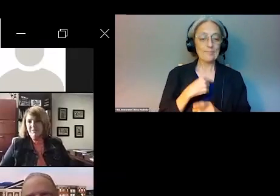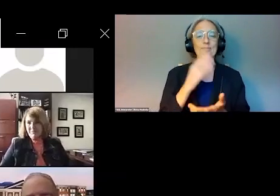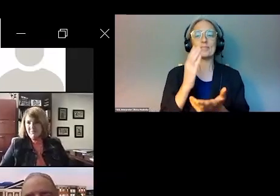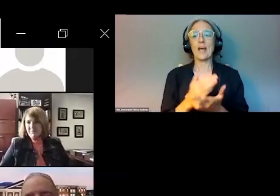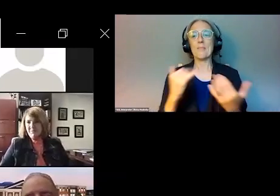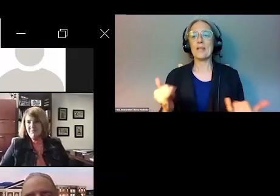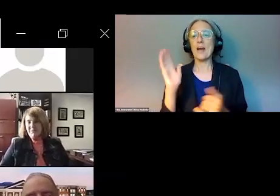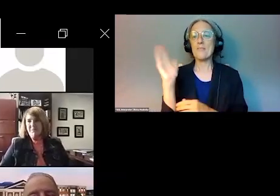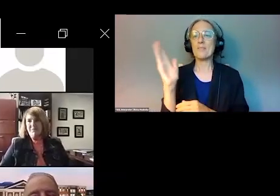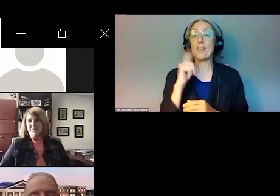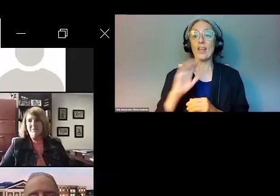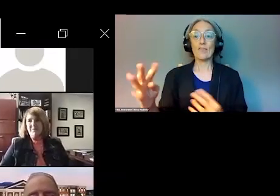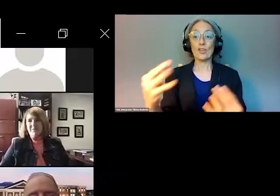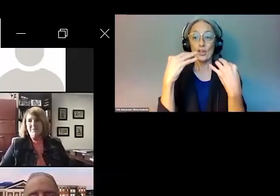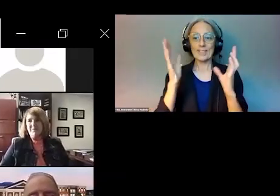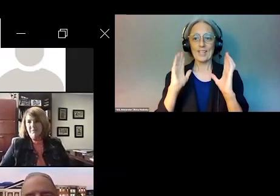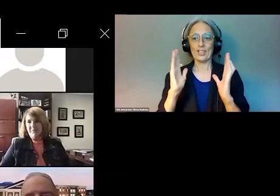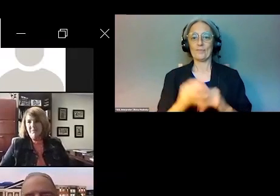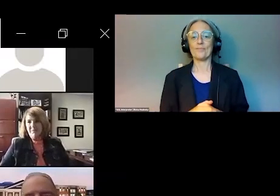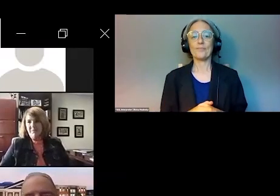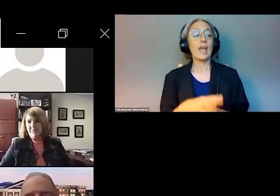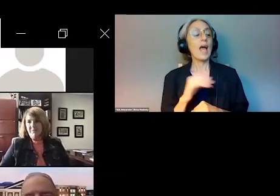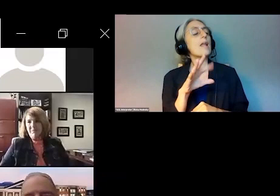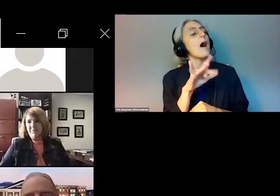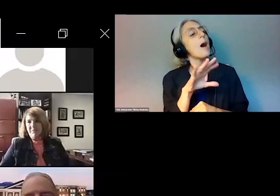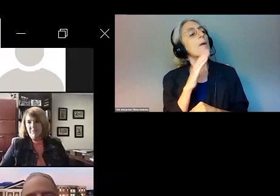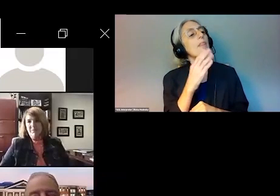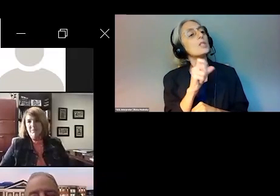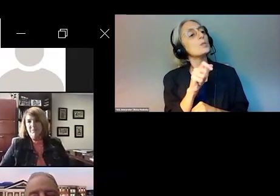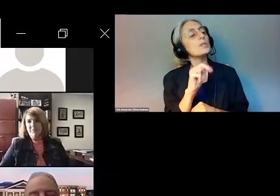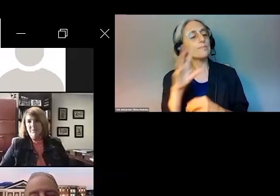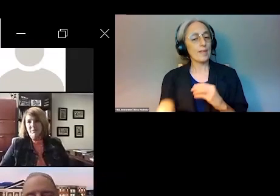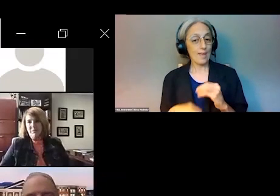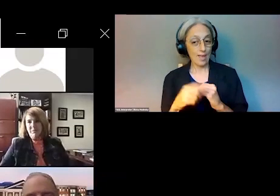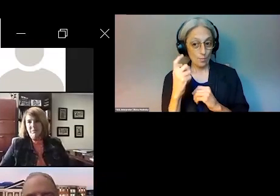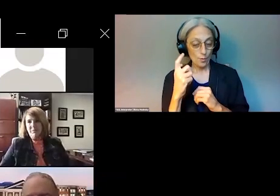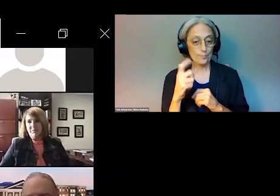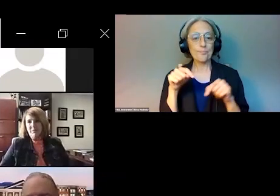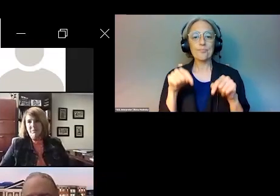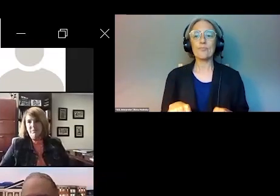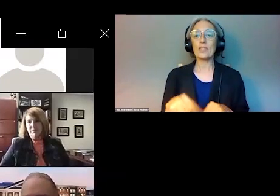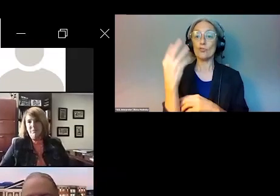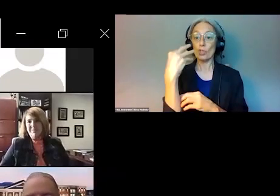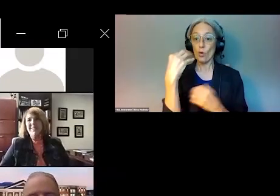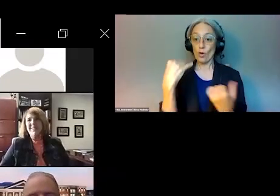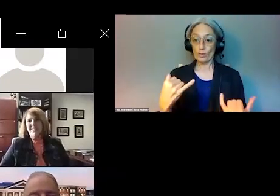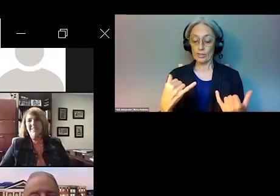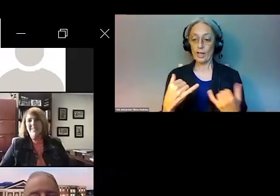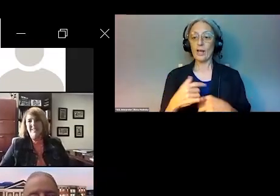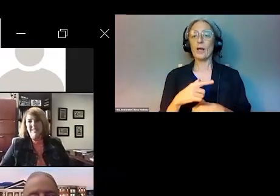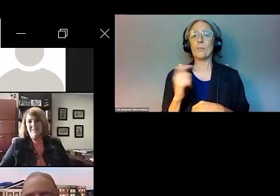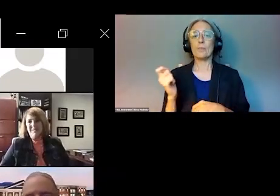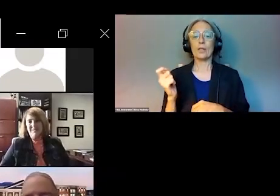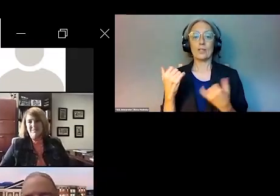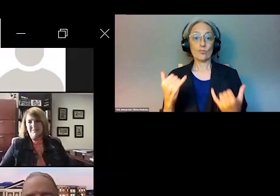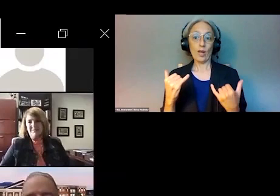attention. And thank you, Susan. I will just add that we are recording this today because we have a tropical